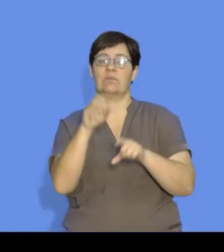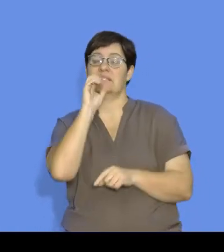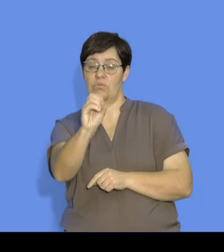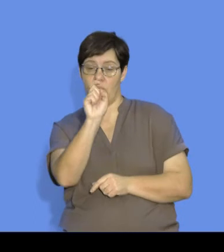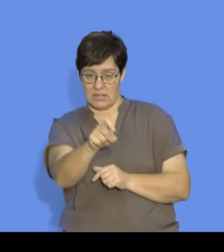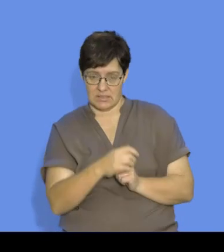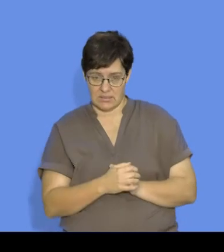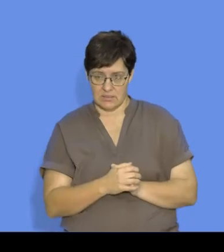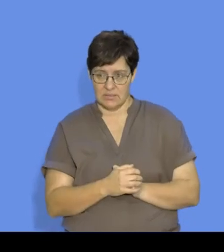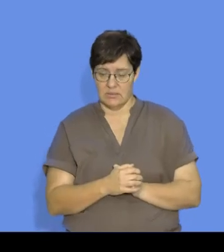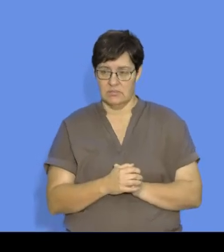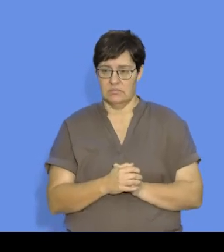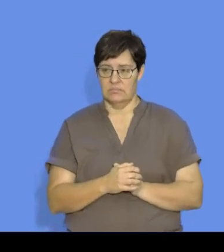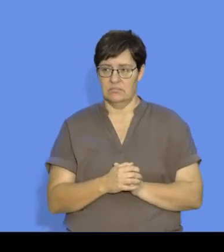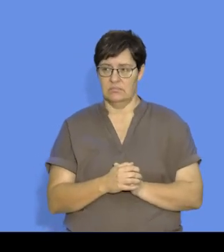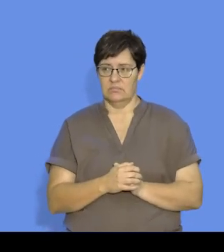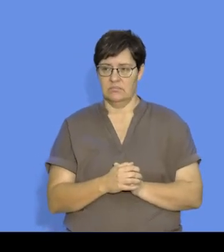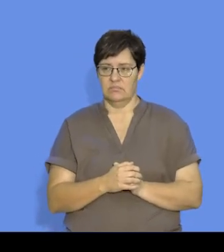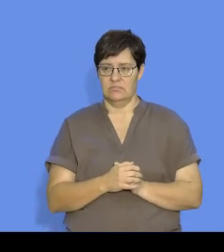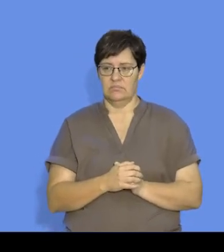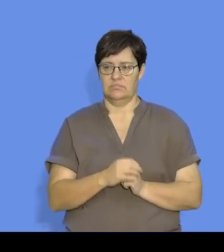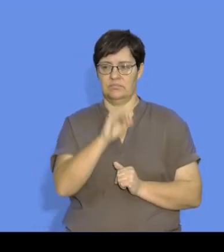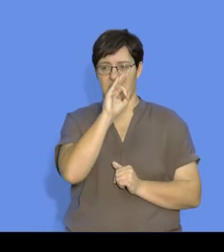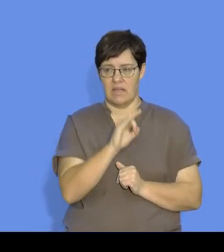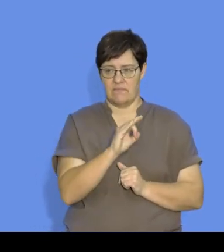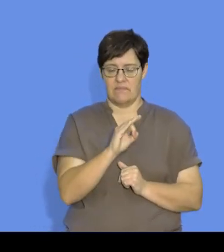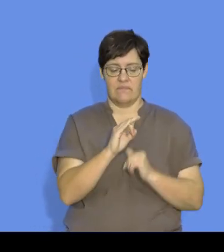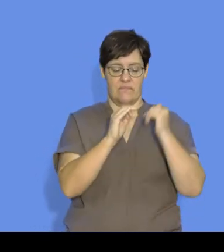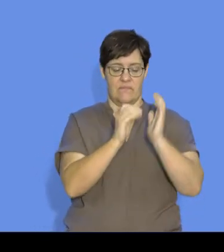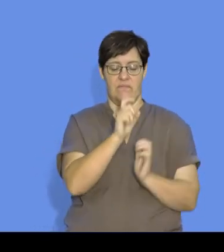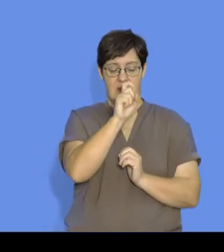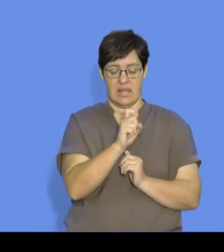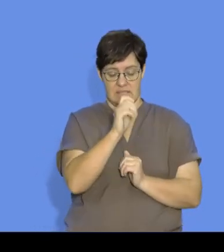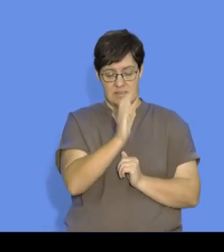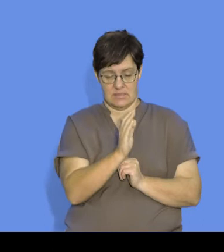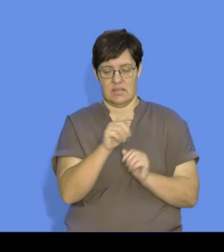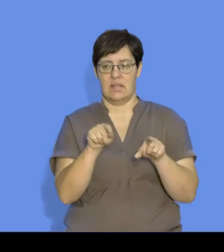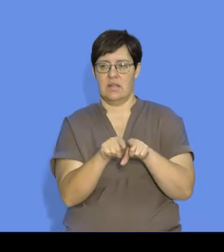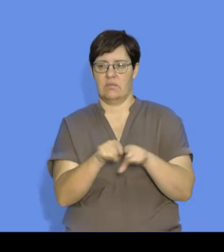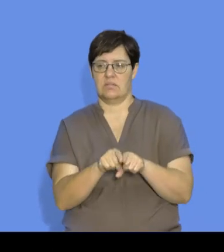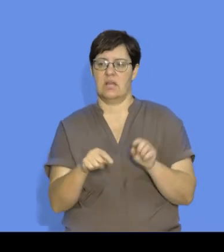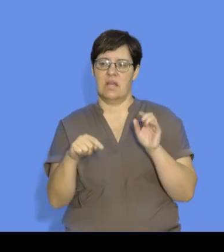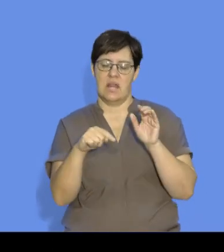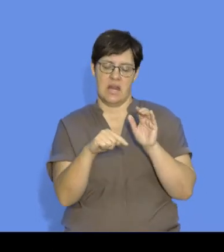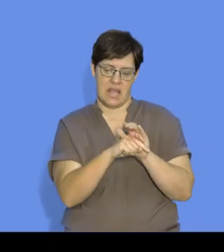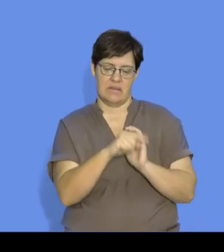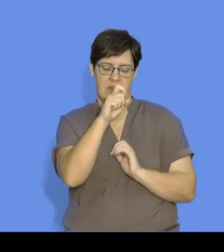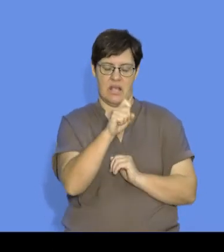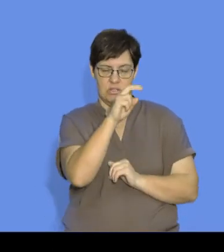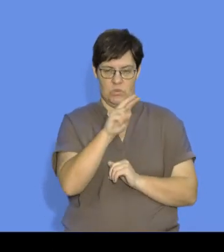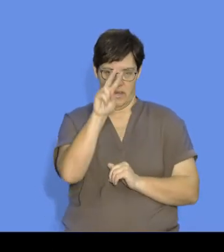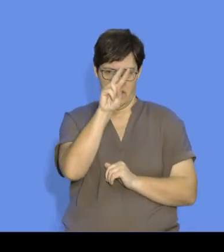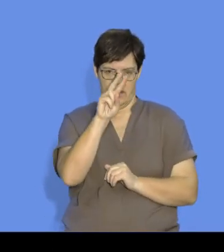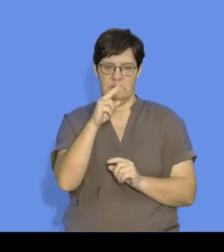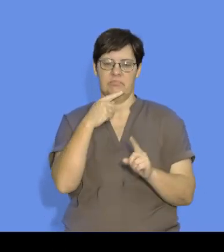to 0. So this will be f of x equals to negative x squared